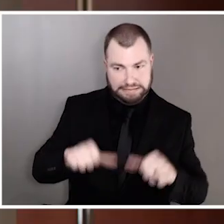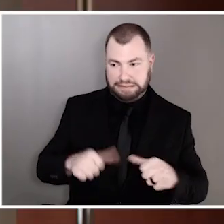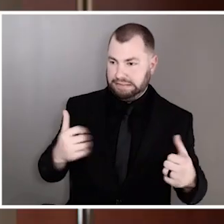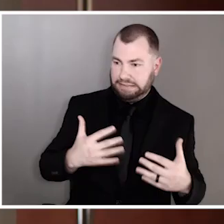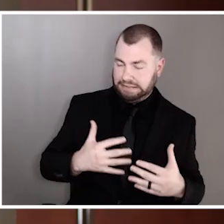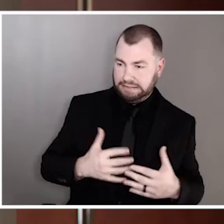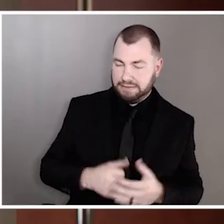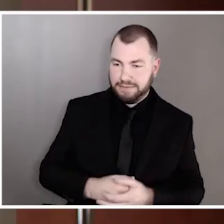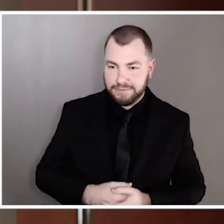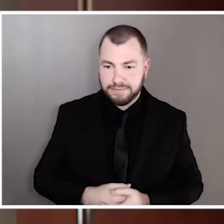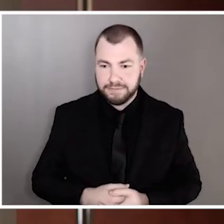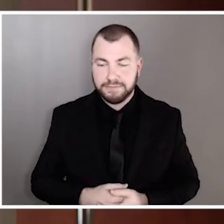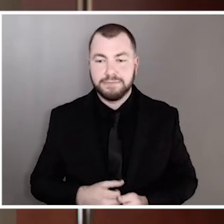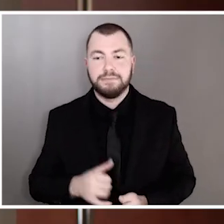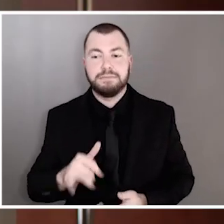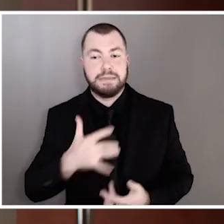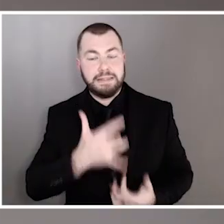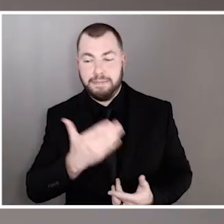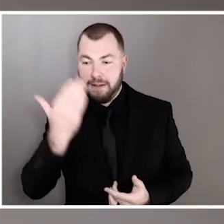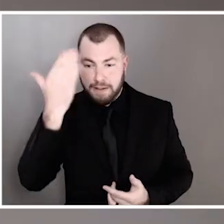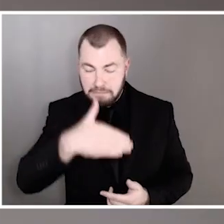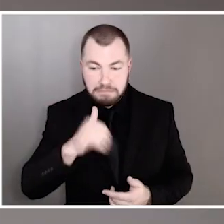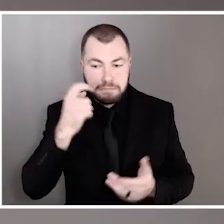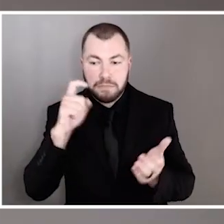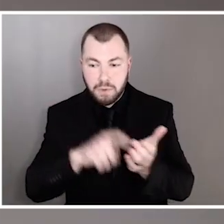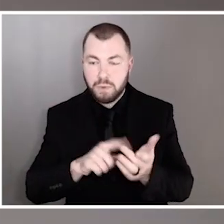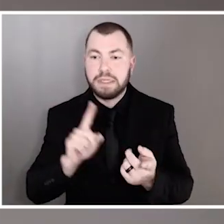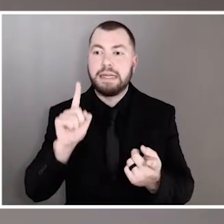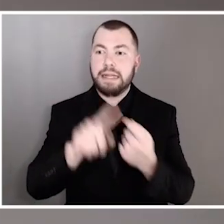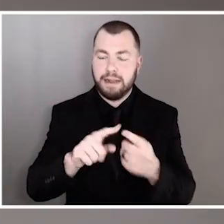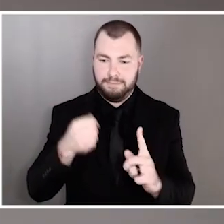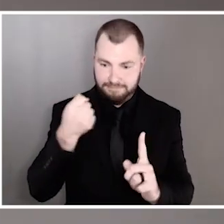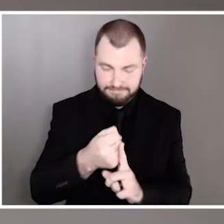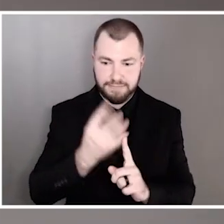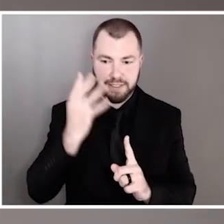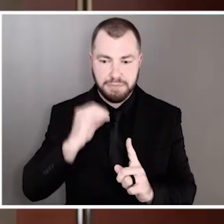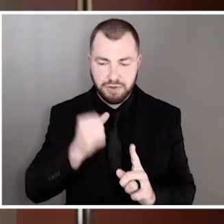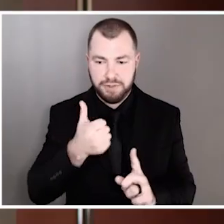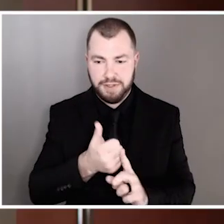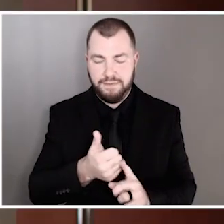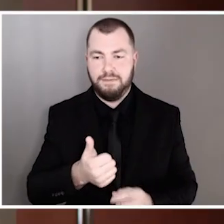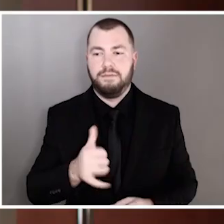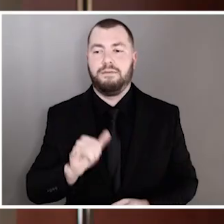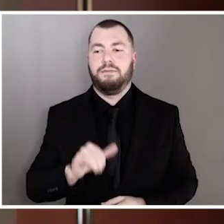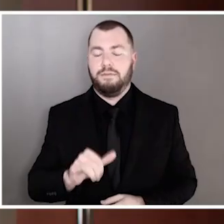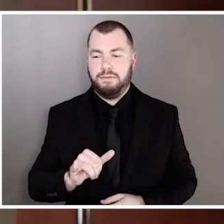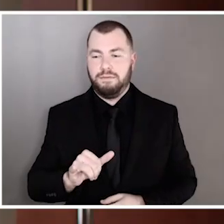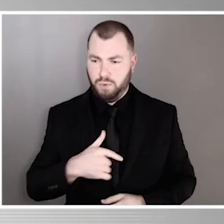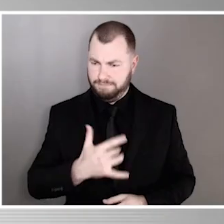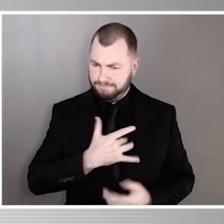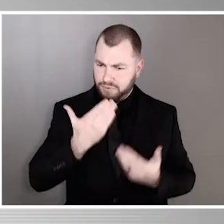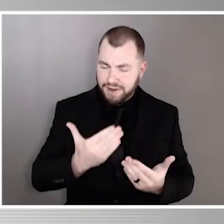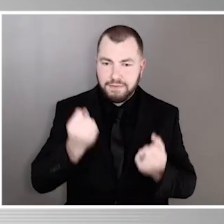travel. Until you experience it yourself, it's one of those out of sight, out of mind things. And I'm